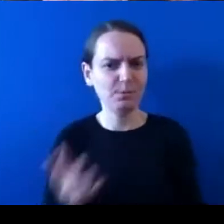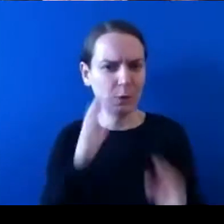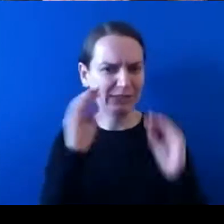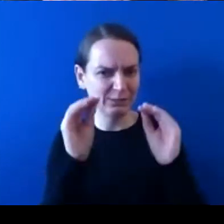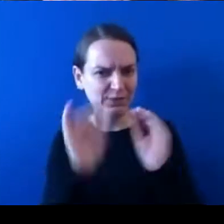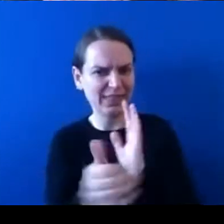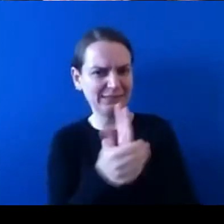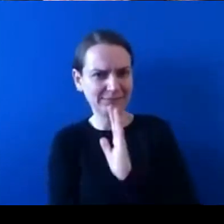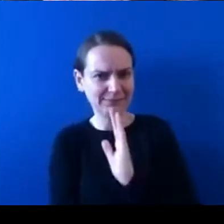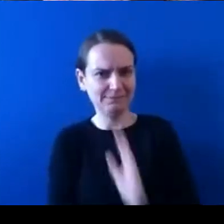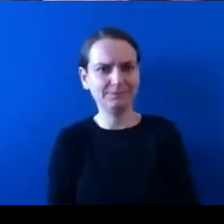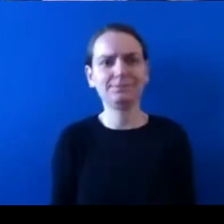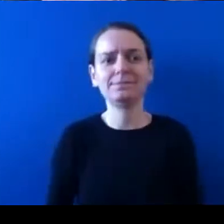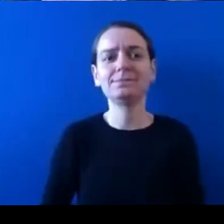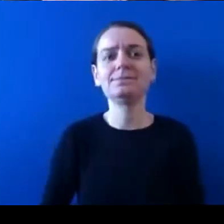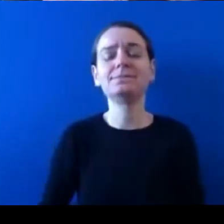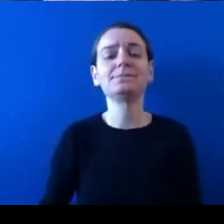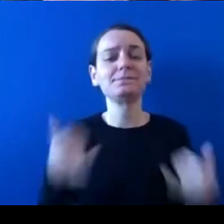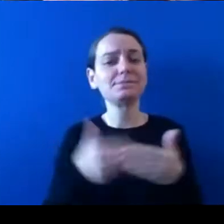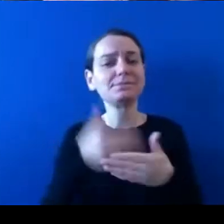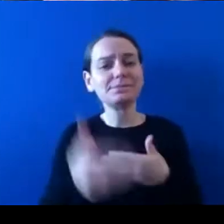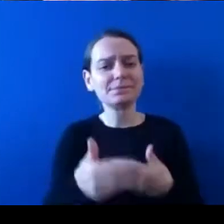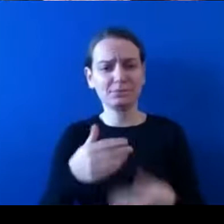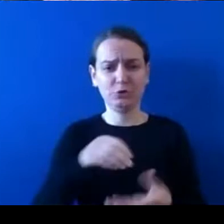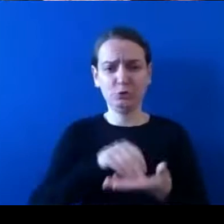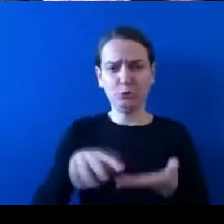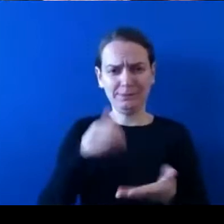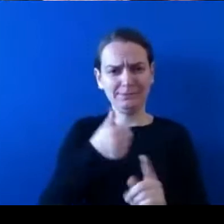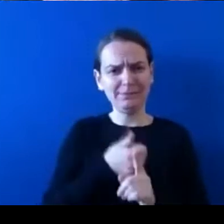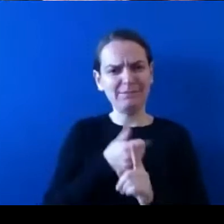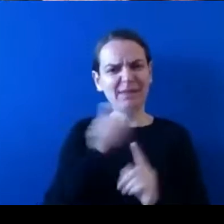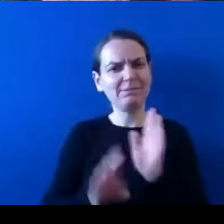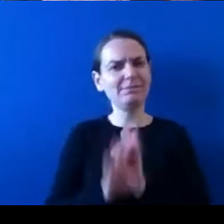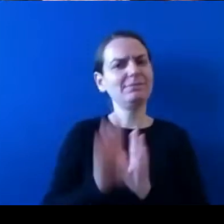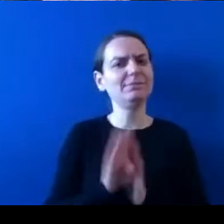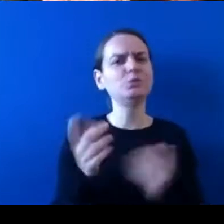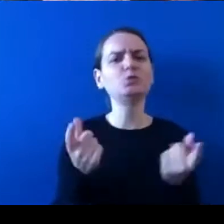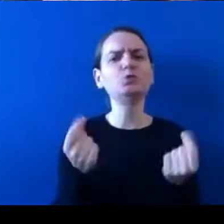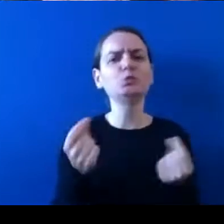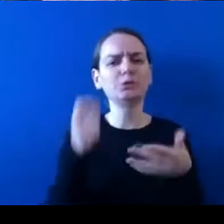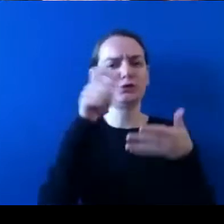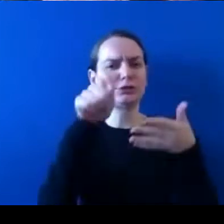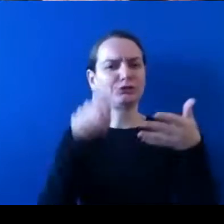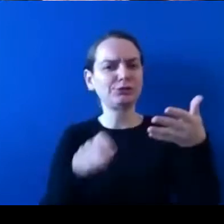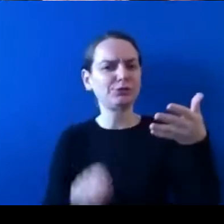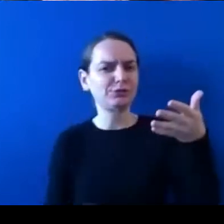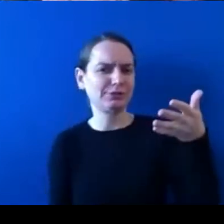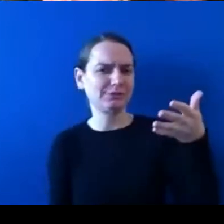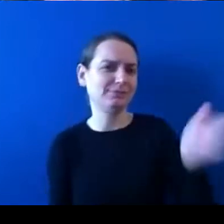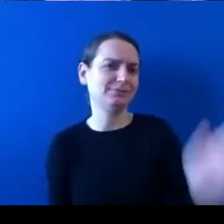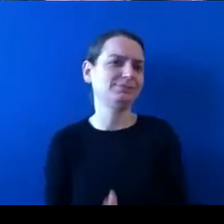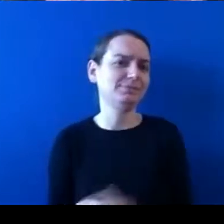plane. You want to apply for a travel transit pass, whatever is in your community.